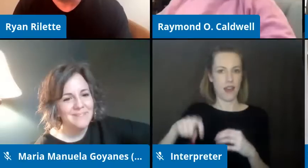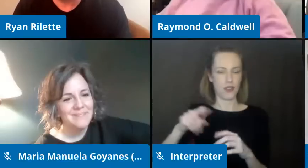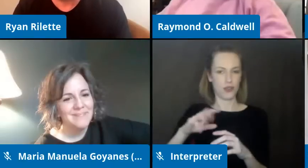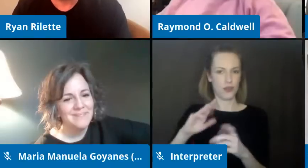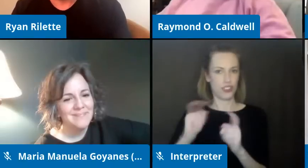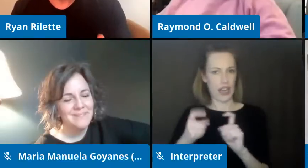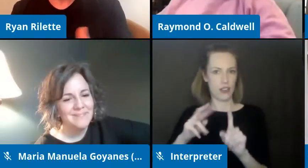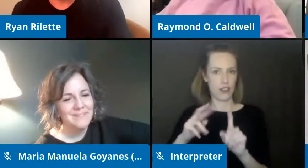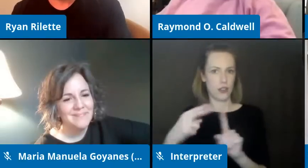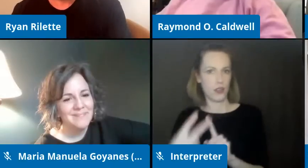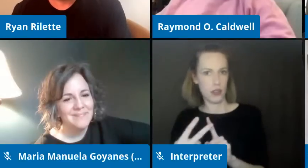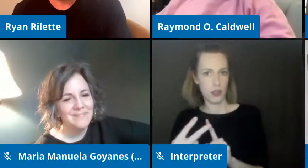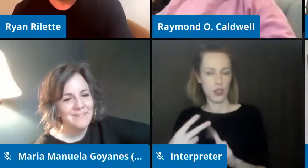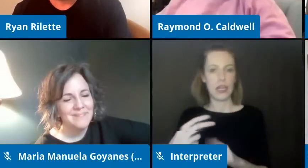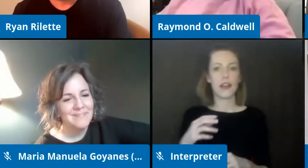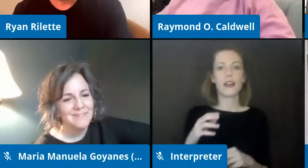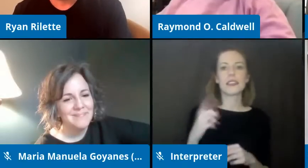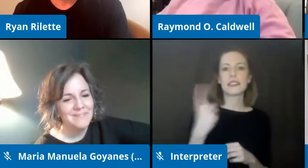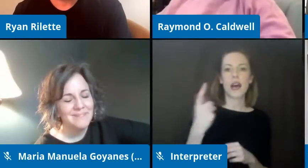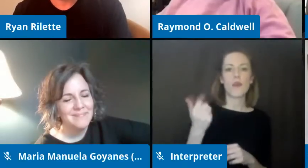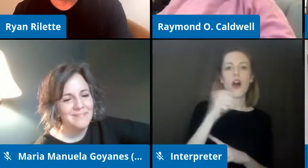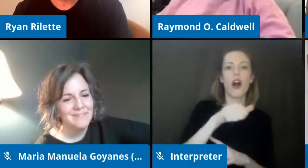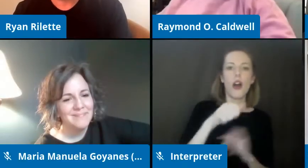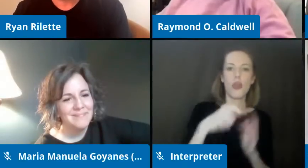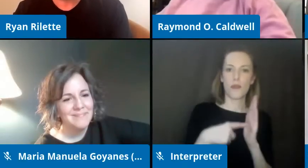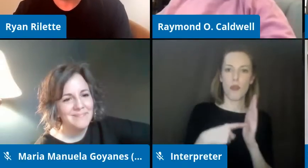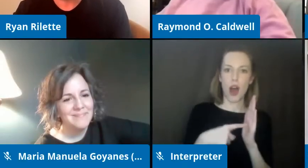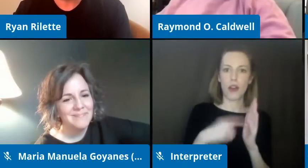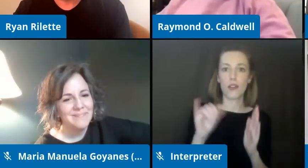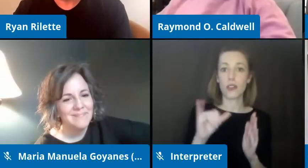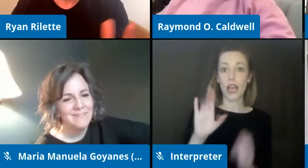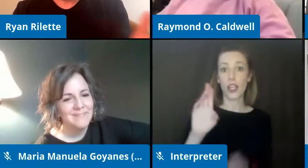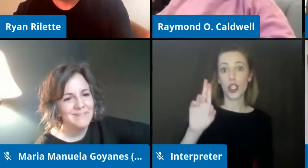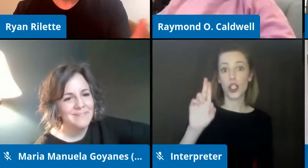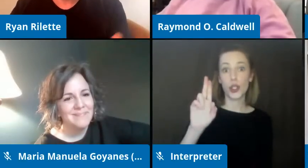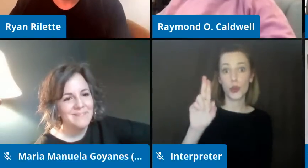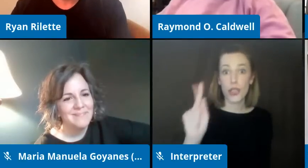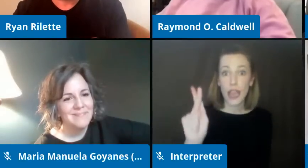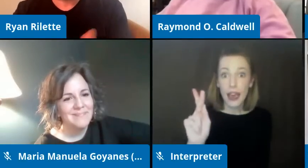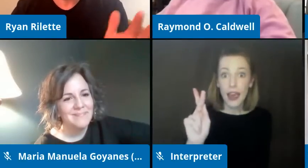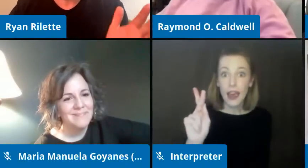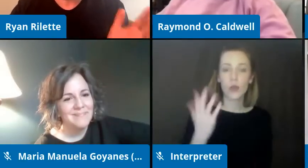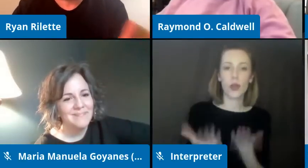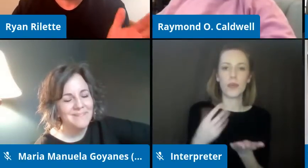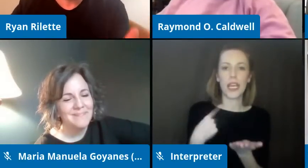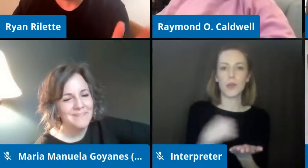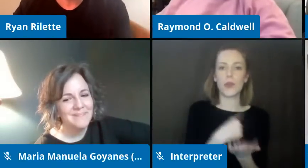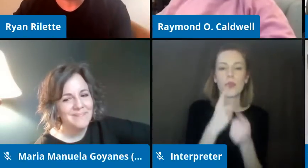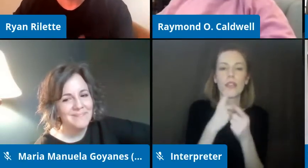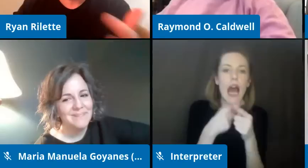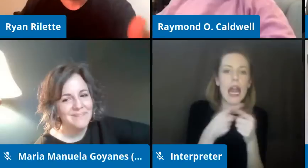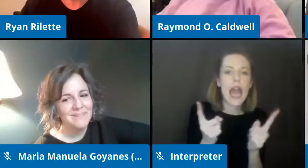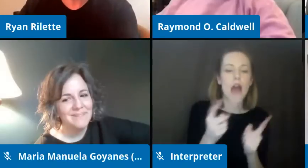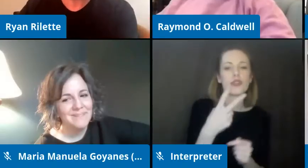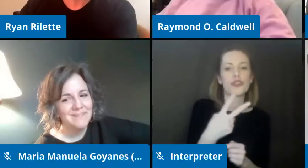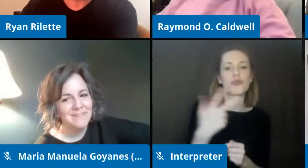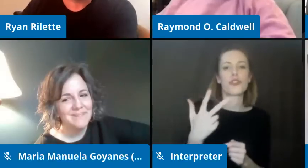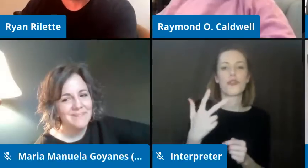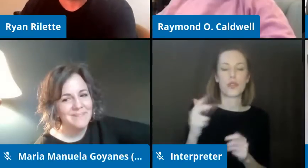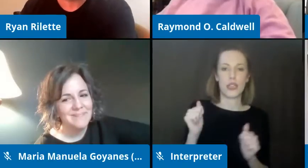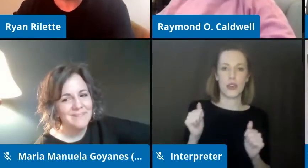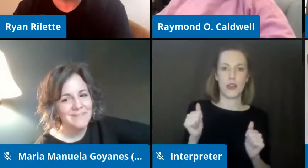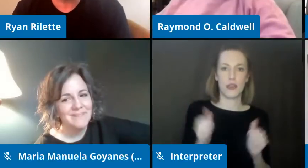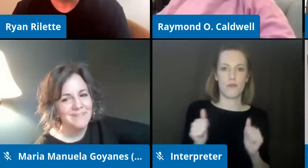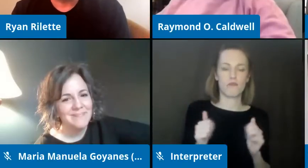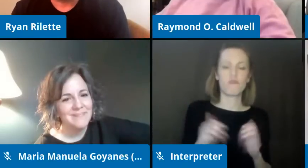long time, or something like what we see in the UK where we're announcing maybe two or three, you know, we're announcing a fall season, a winter season,